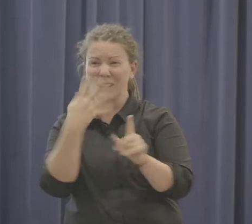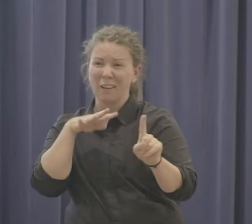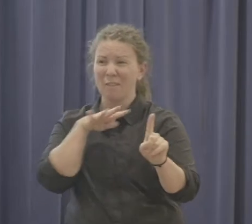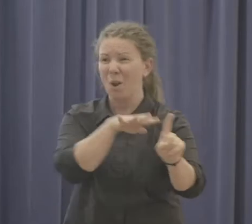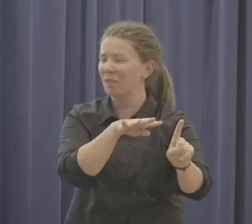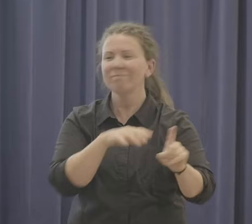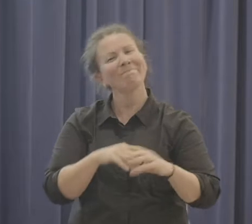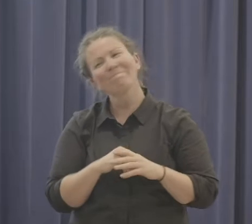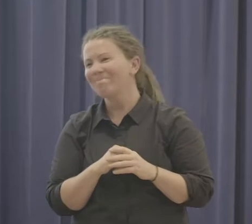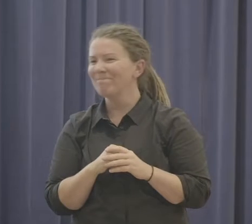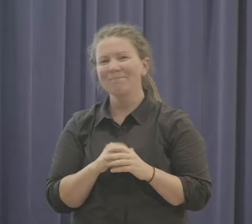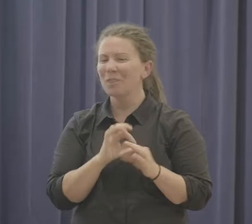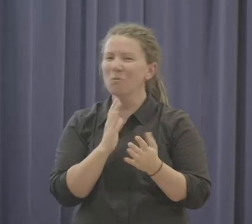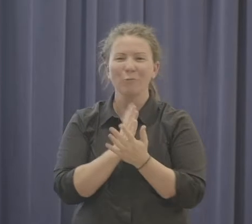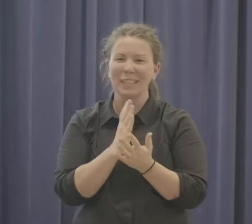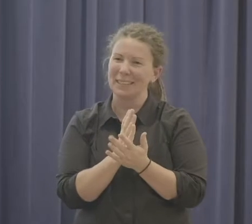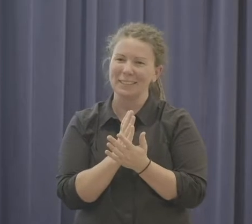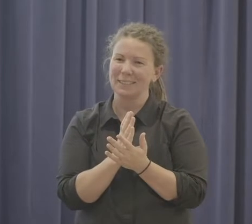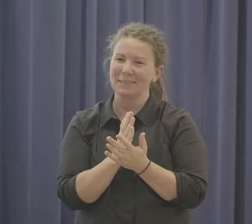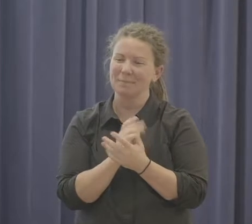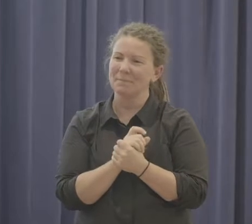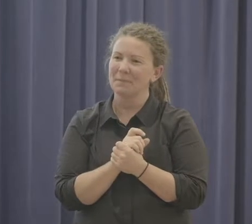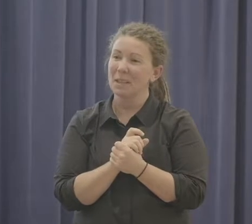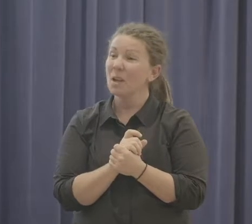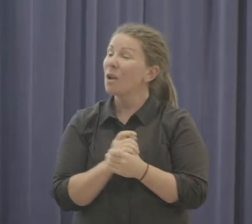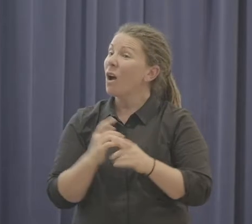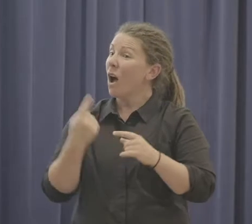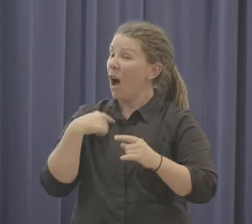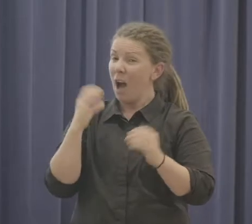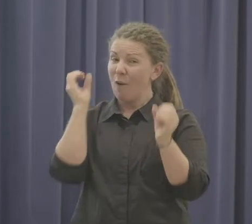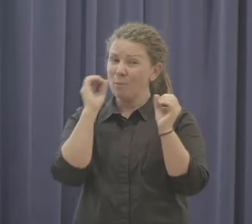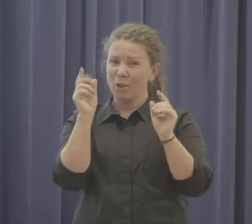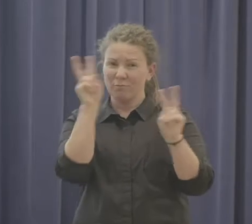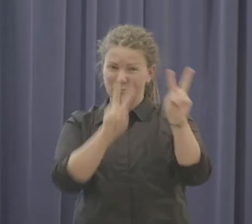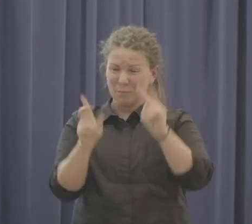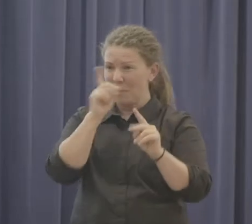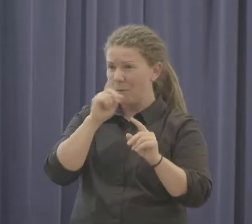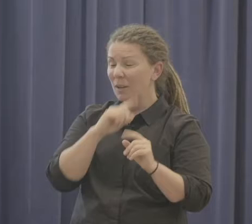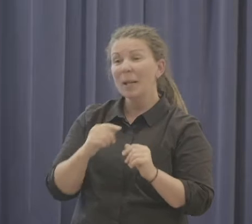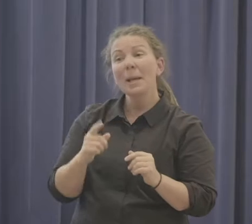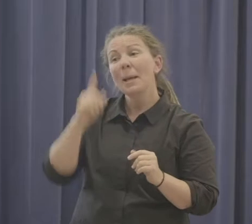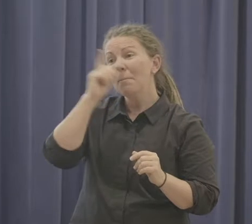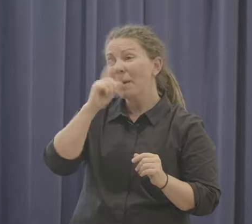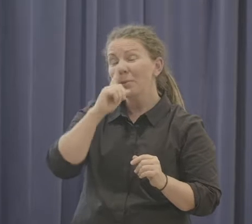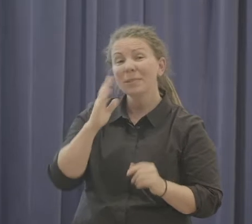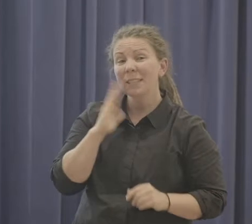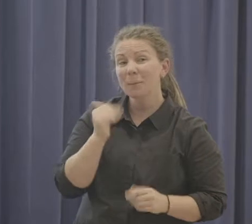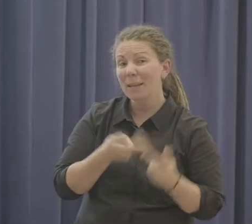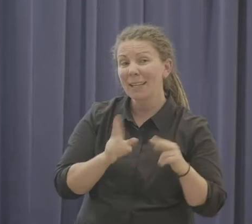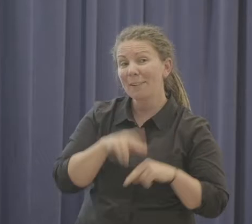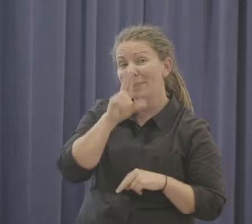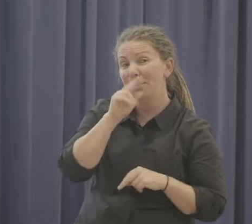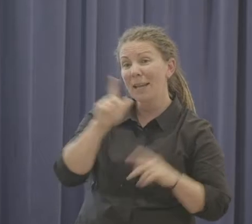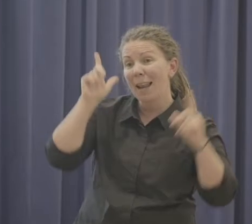them. One thing I've noticed from observing people is that most of the time people like to be heard, whether they speak loud or